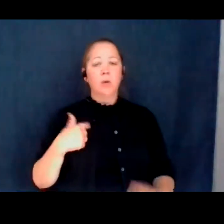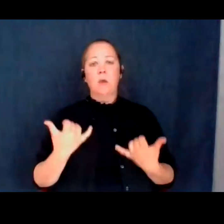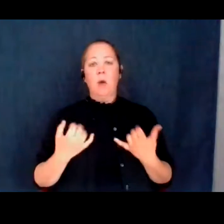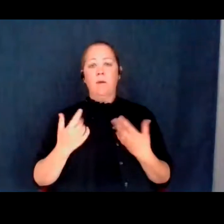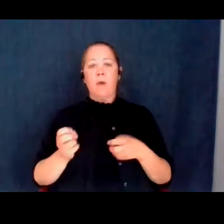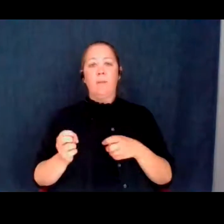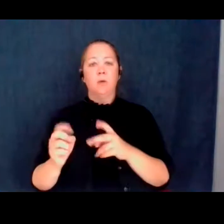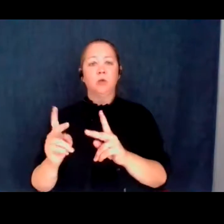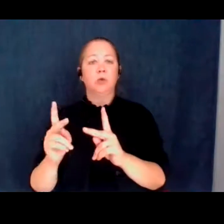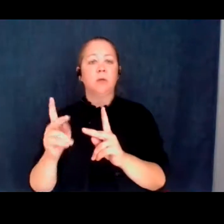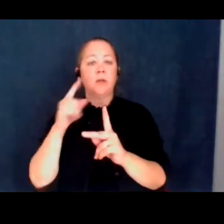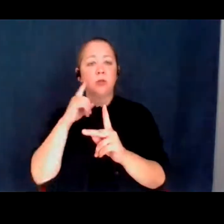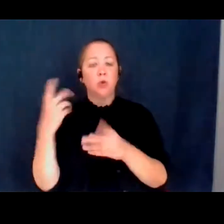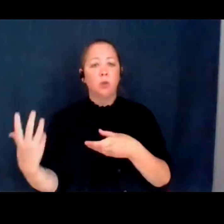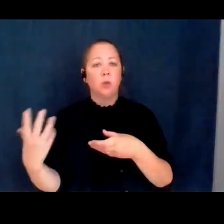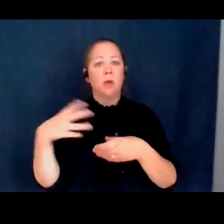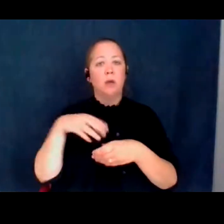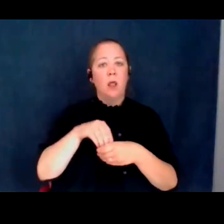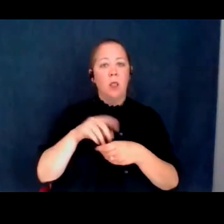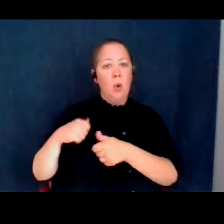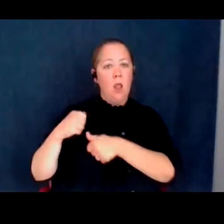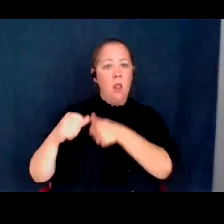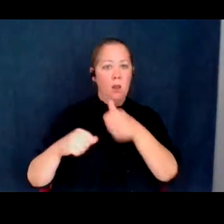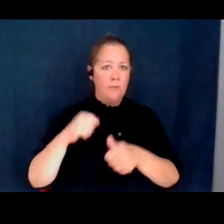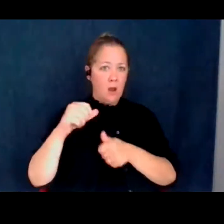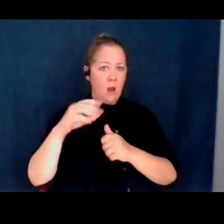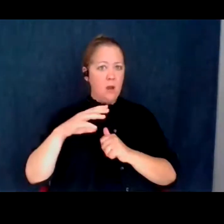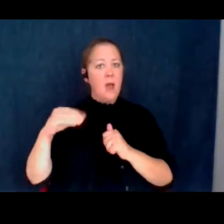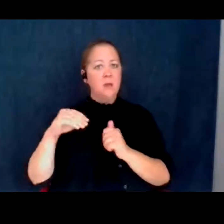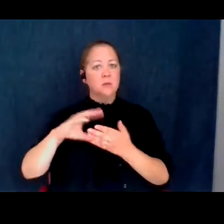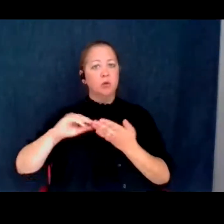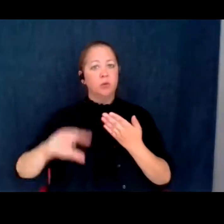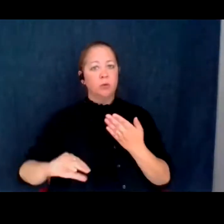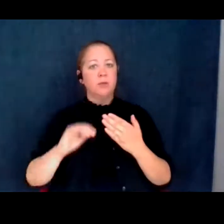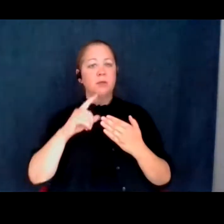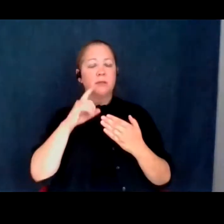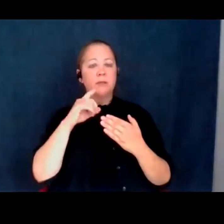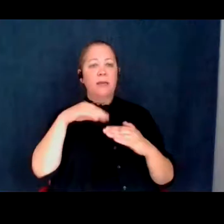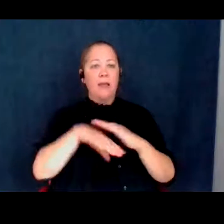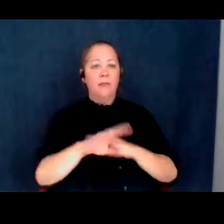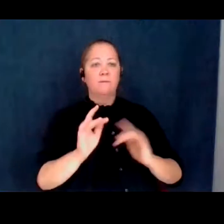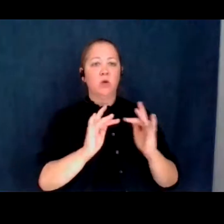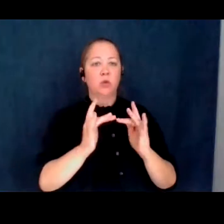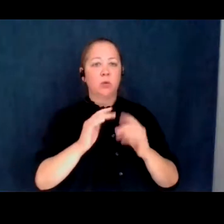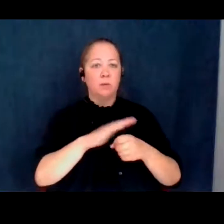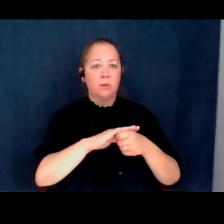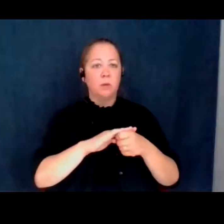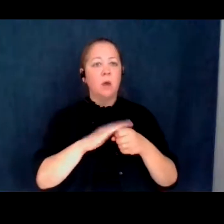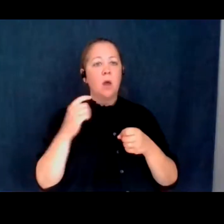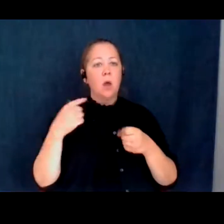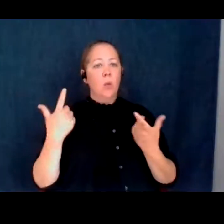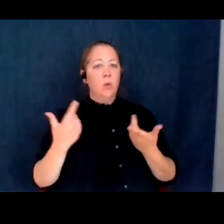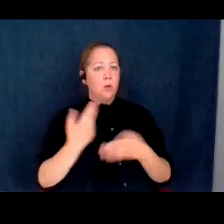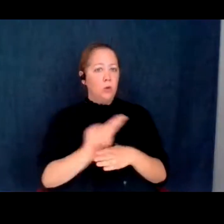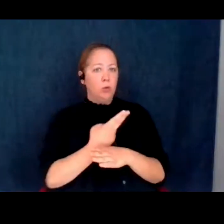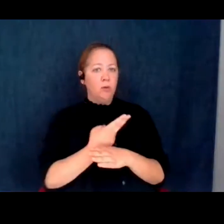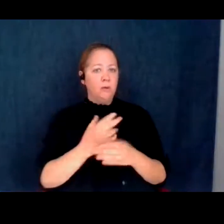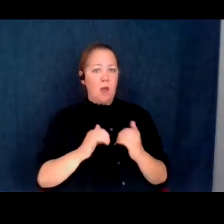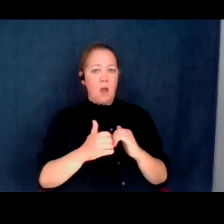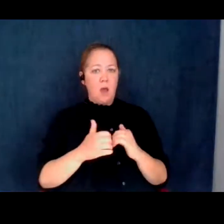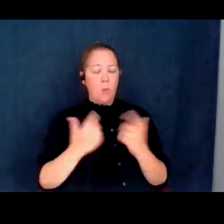students and alumni with disabilities in the virtual space. And we did this using something called the twin track approach, which is something we learned